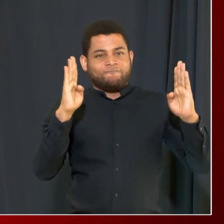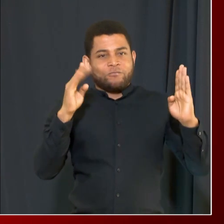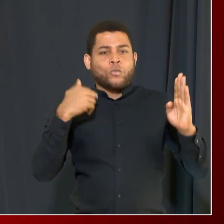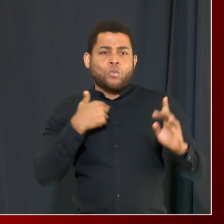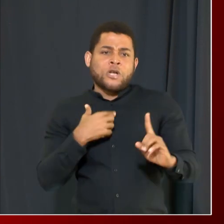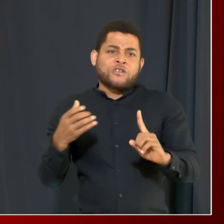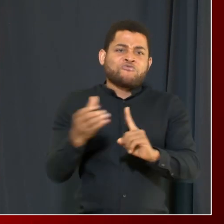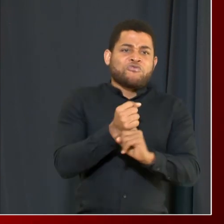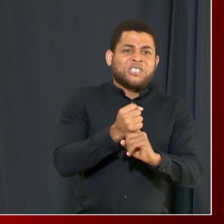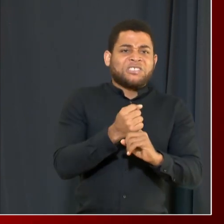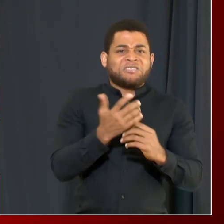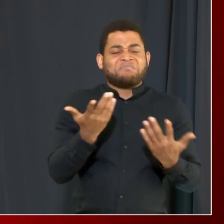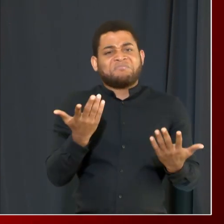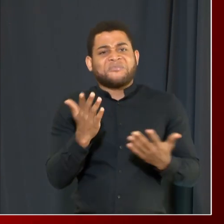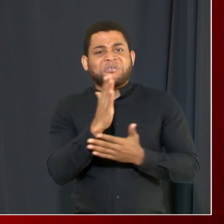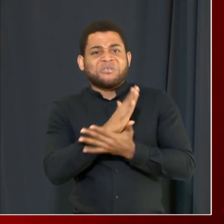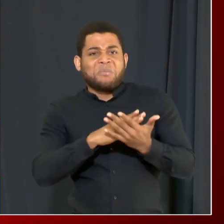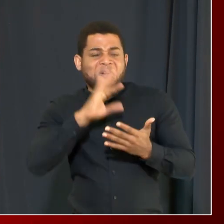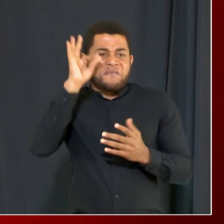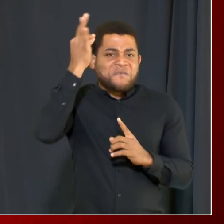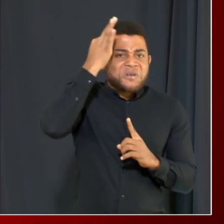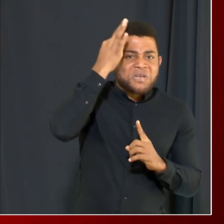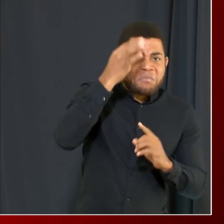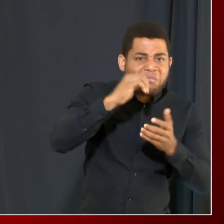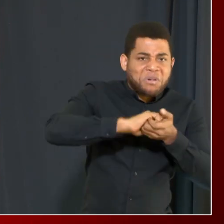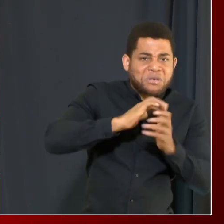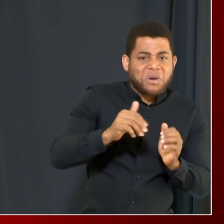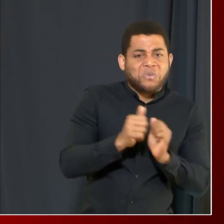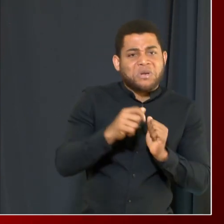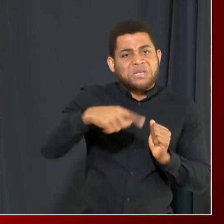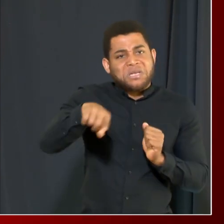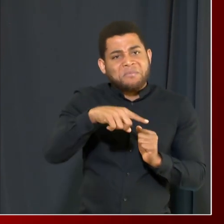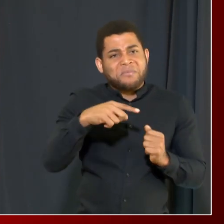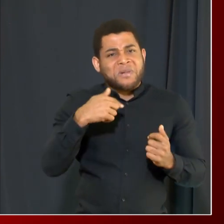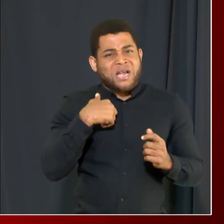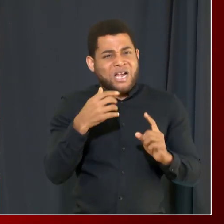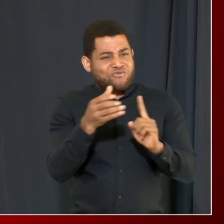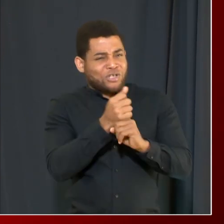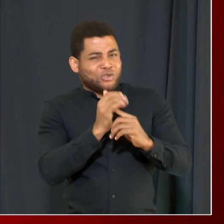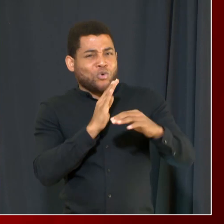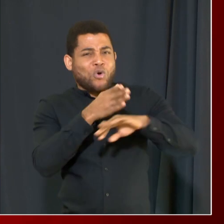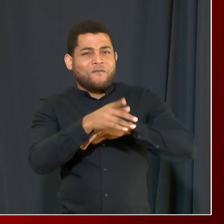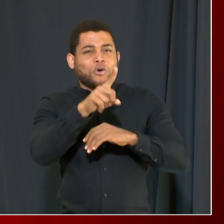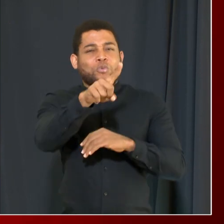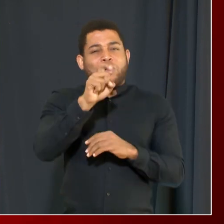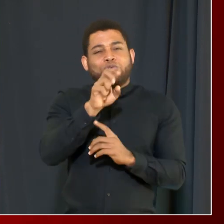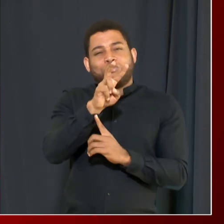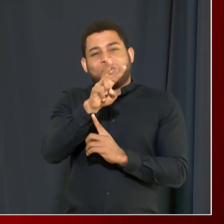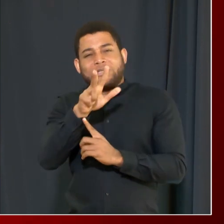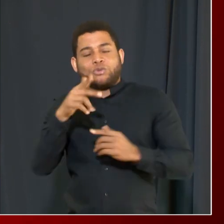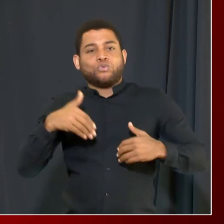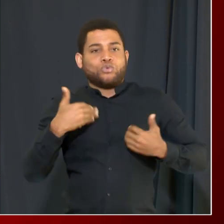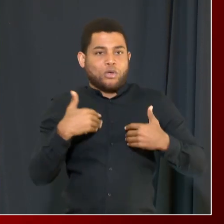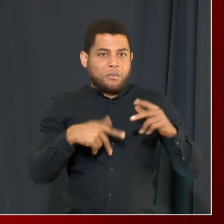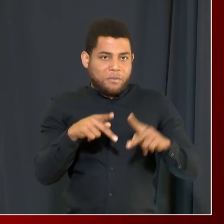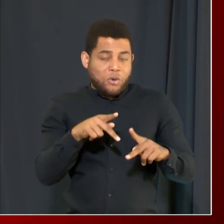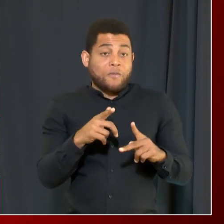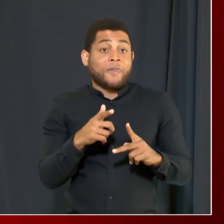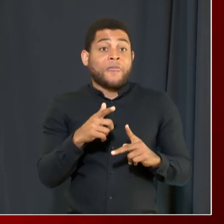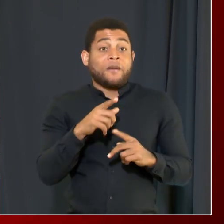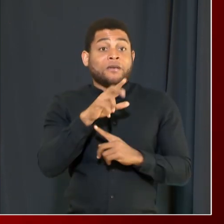our federal and partners, we've arrested over 103 juveniles. 31 of them have been